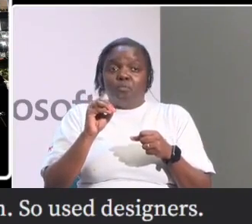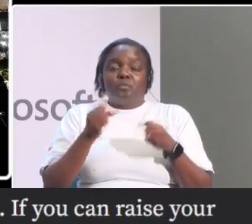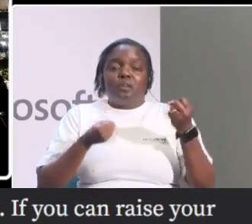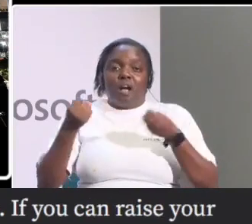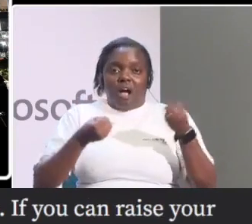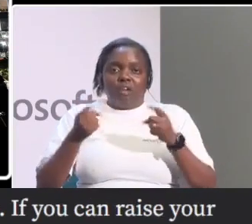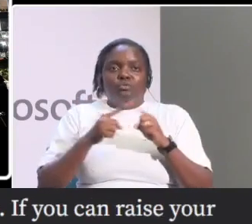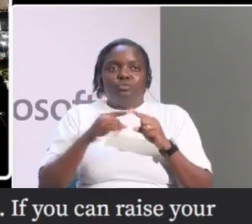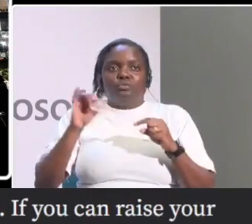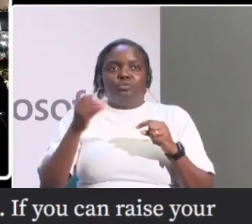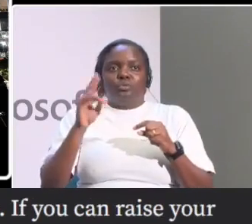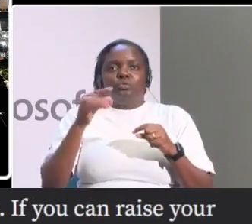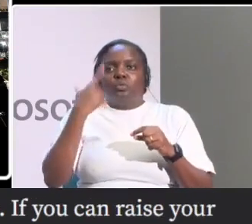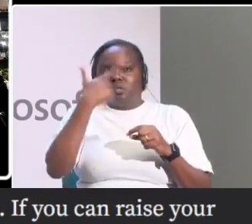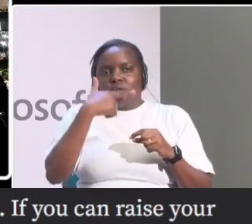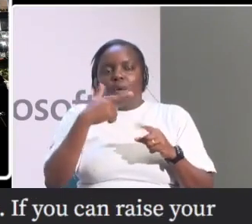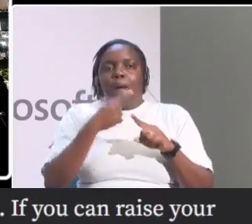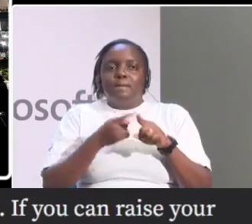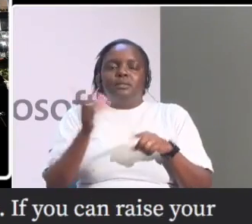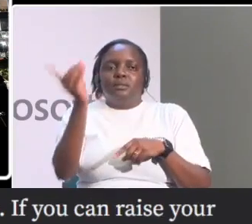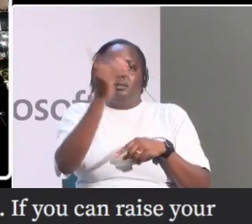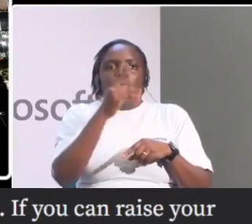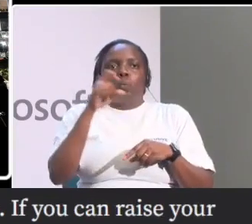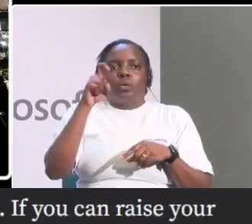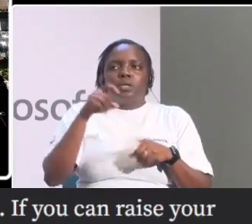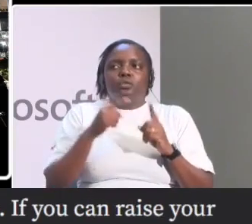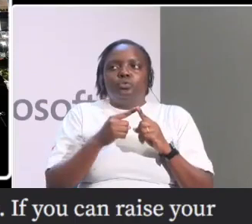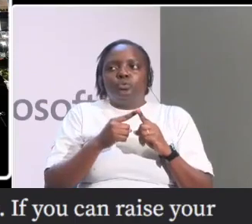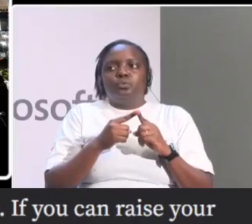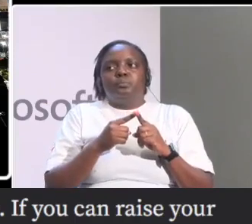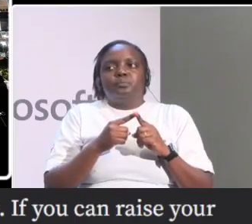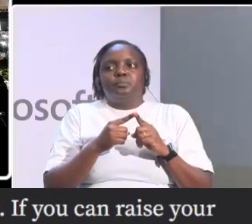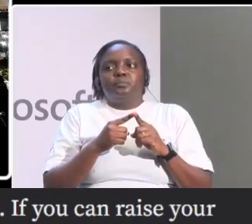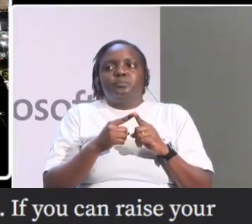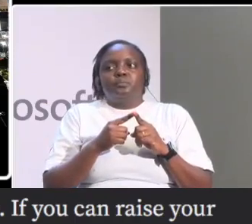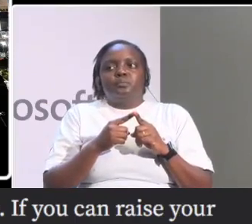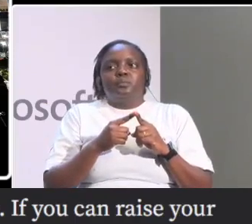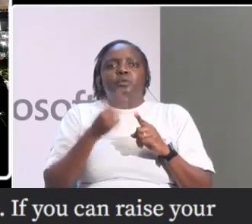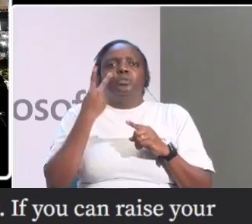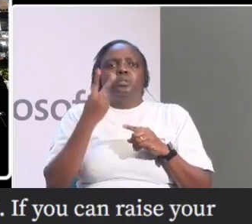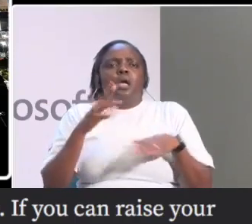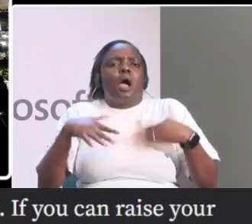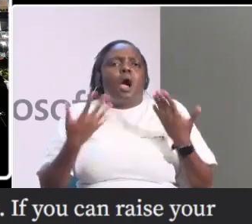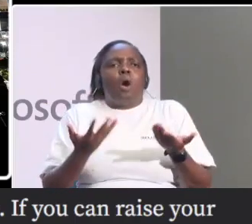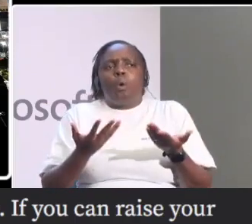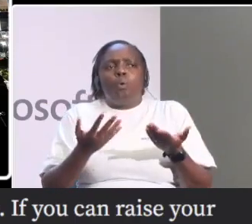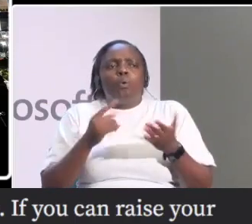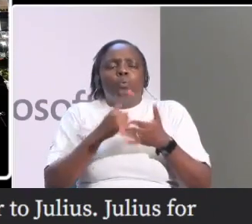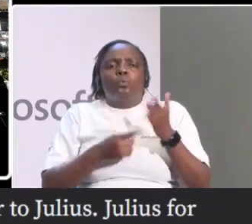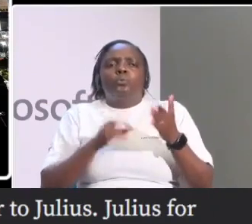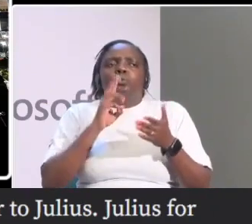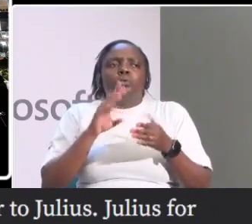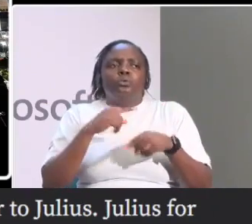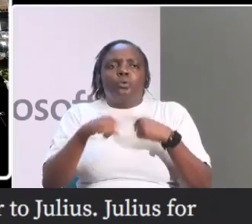drive. But he's also a designer, so we wanted to, actually see haptically what was going on.